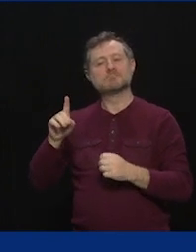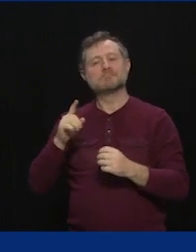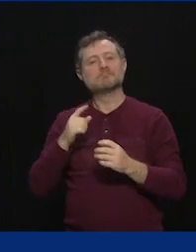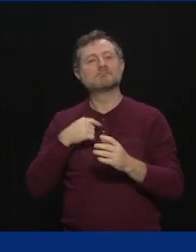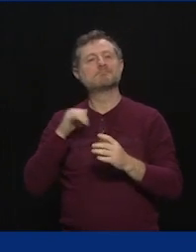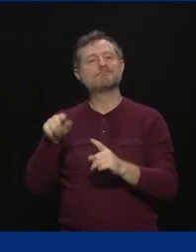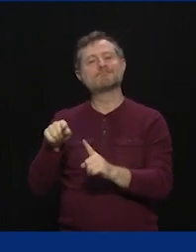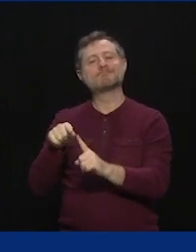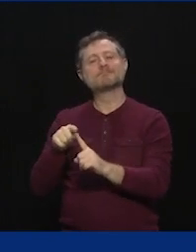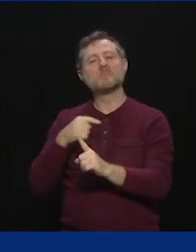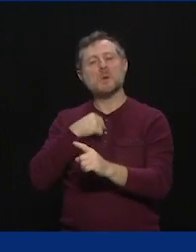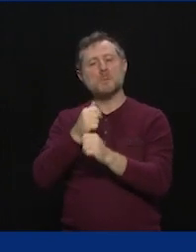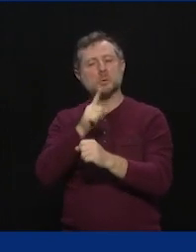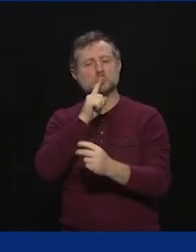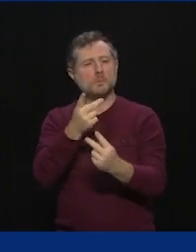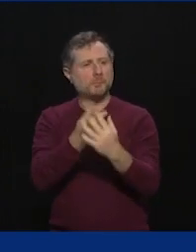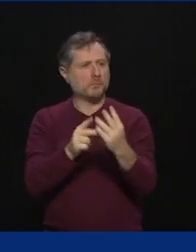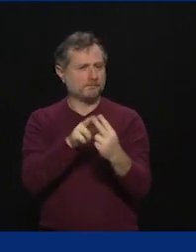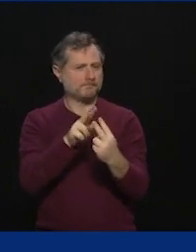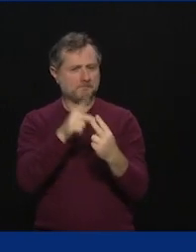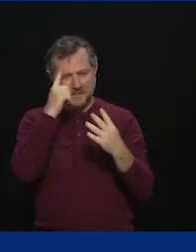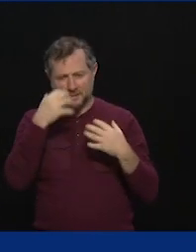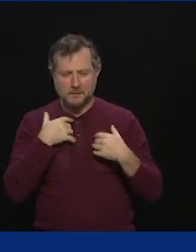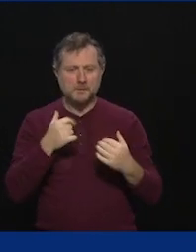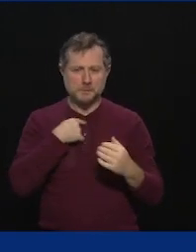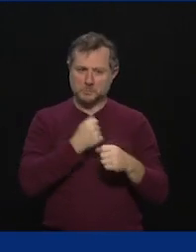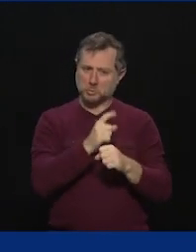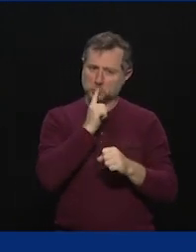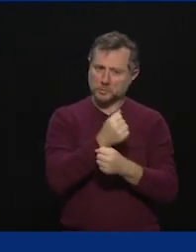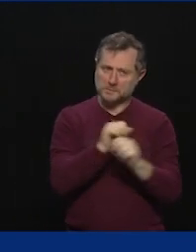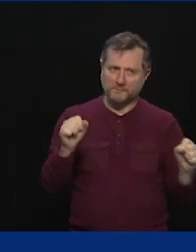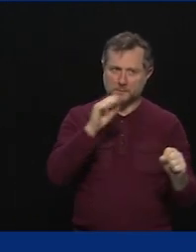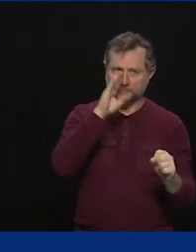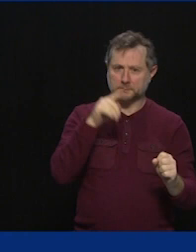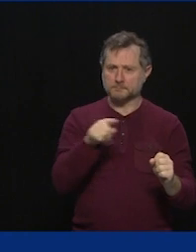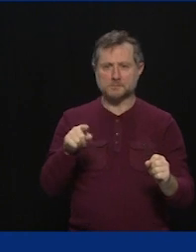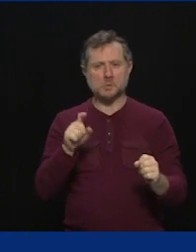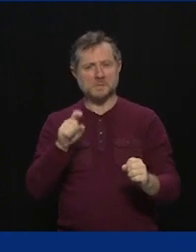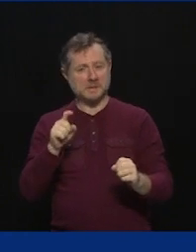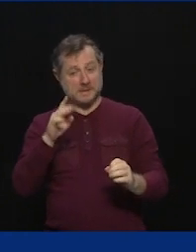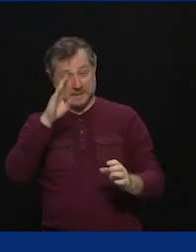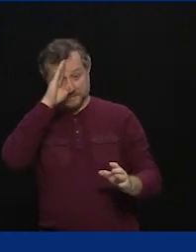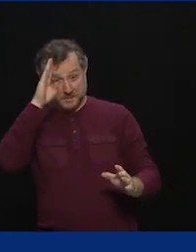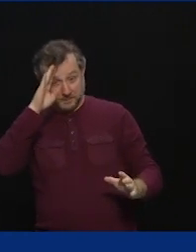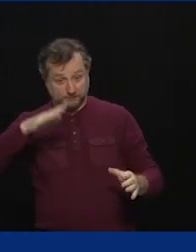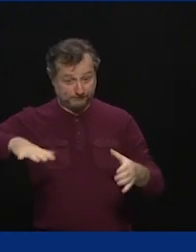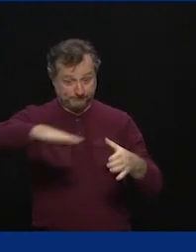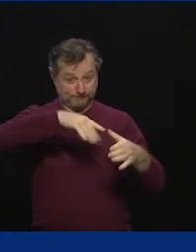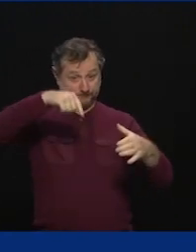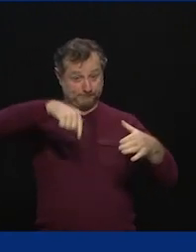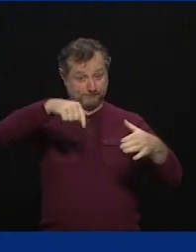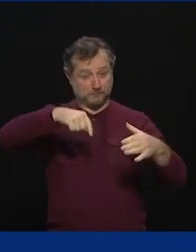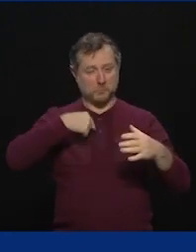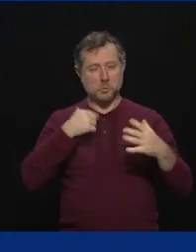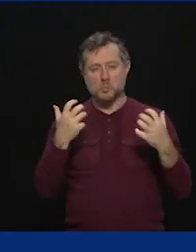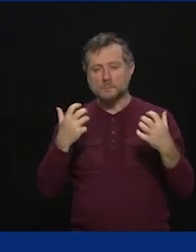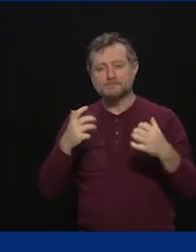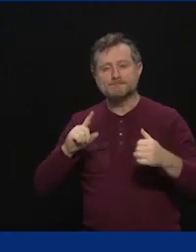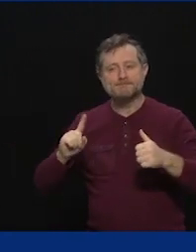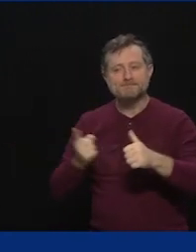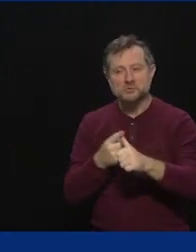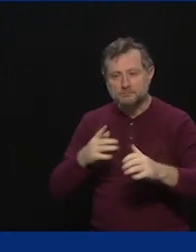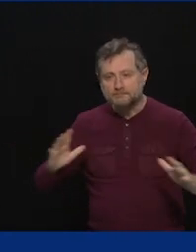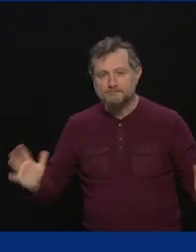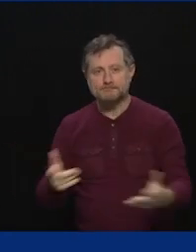those as well. The ones that are hospital settings, we want them to have their first dose by the 11th, November